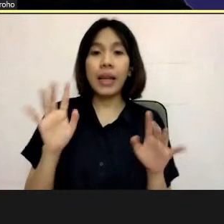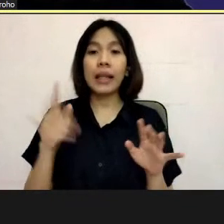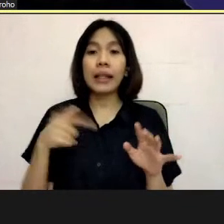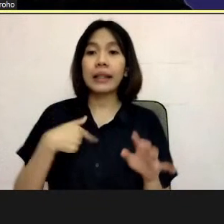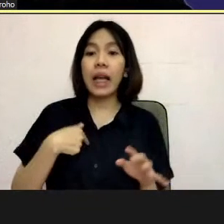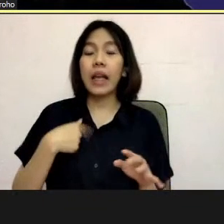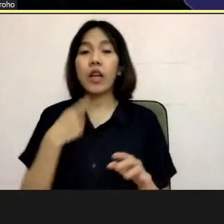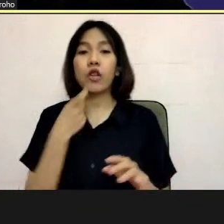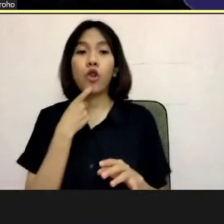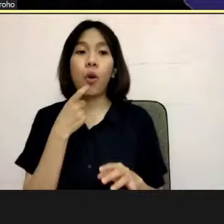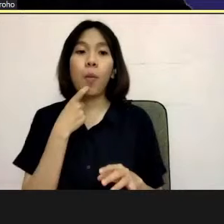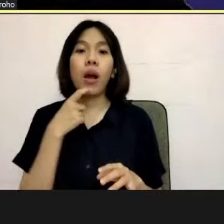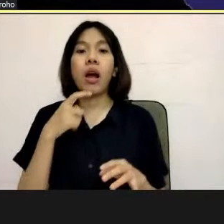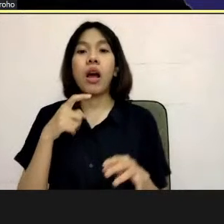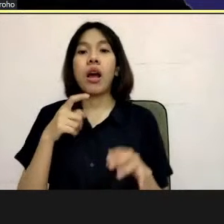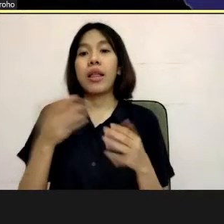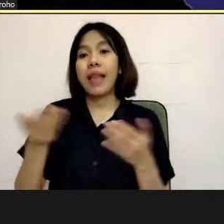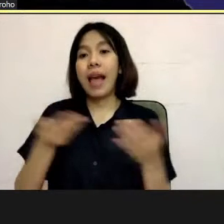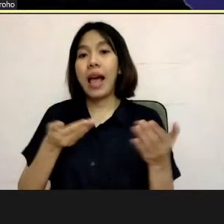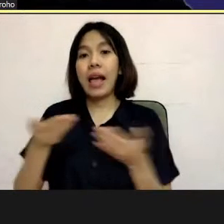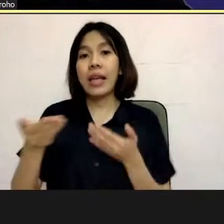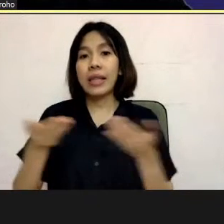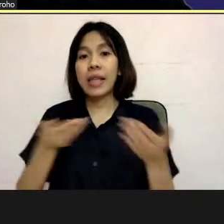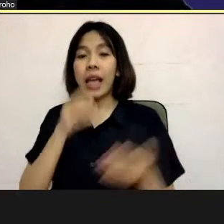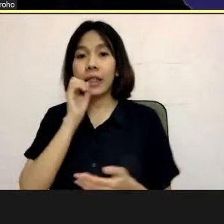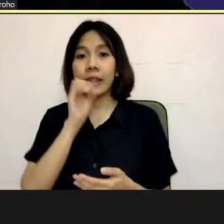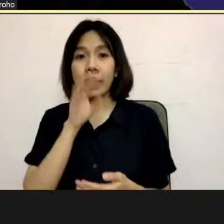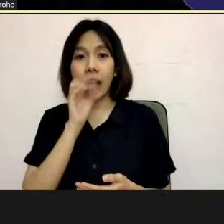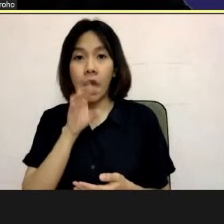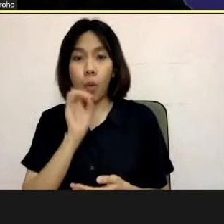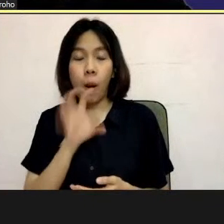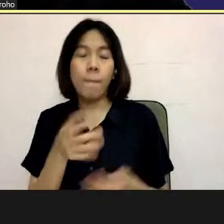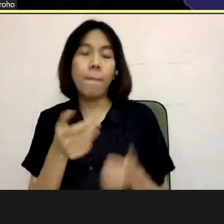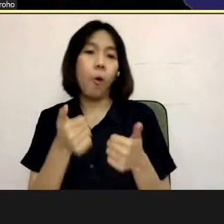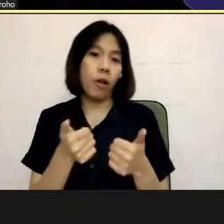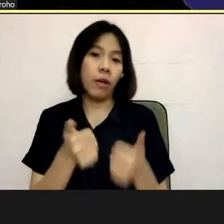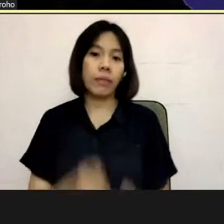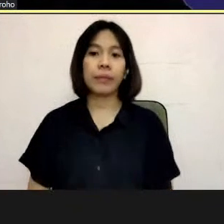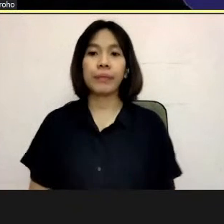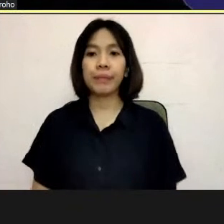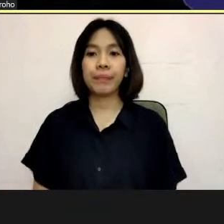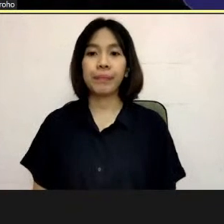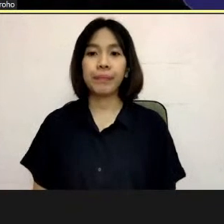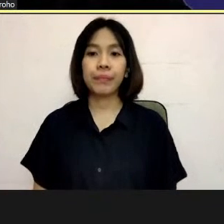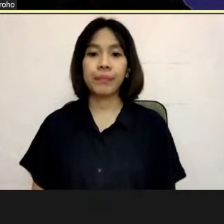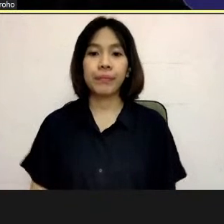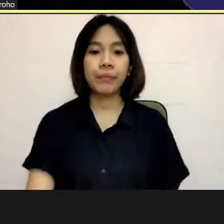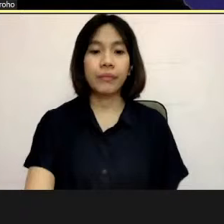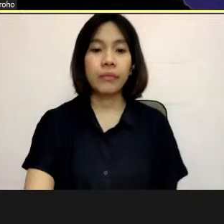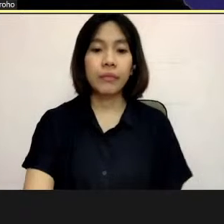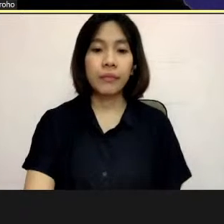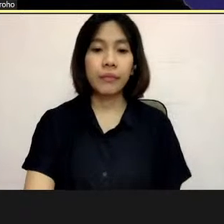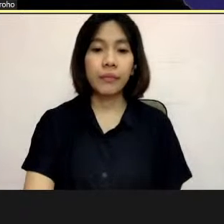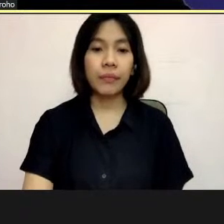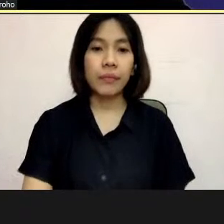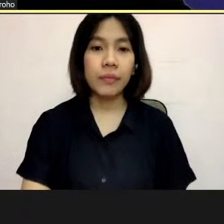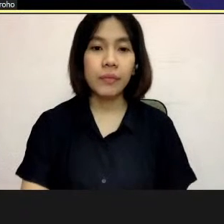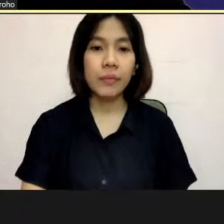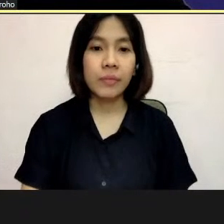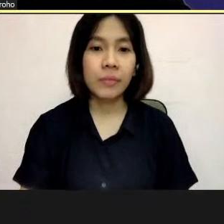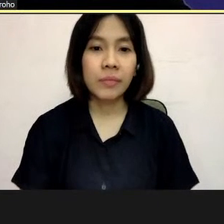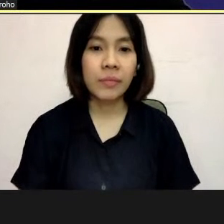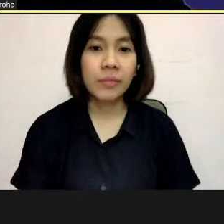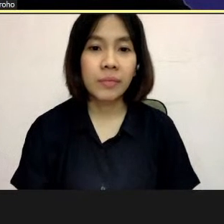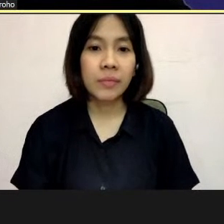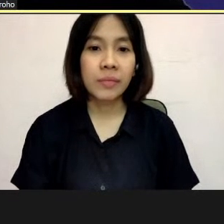So I will start with